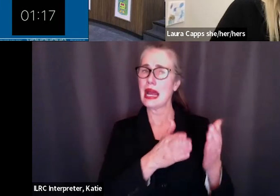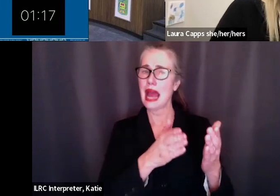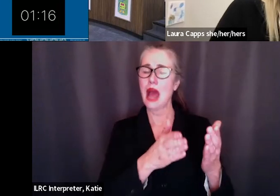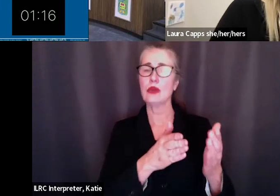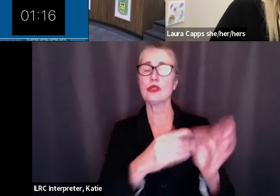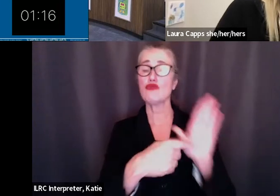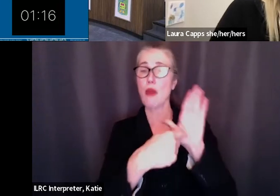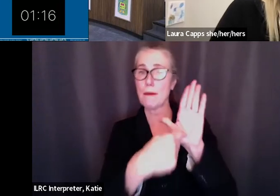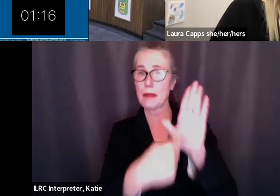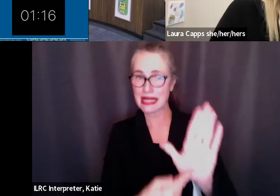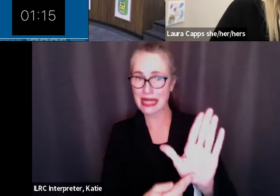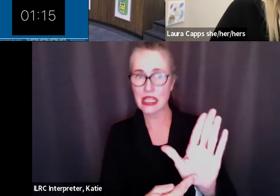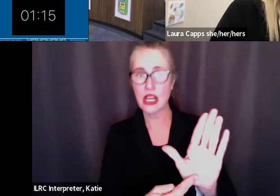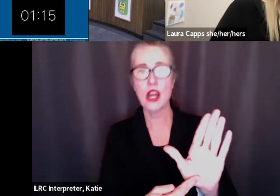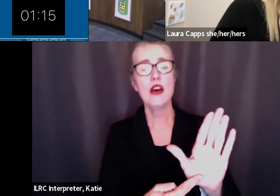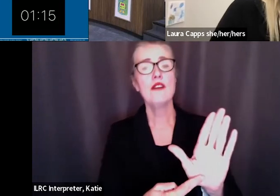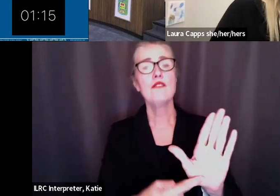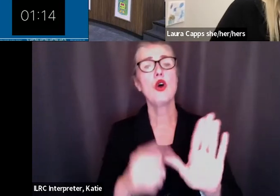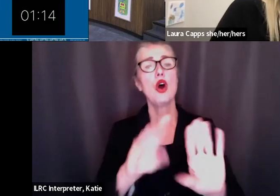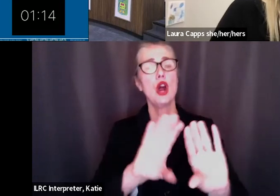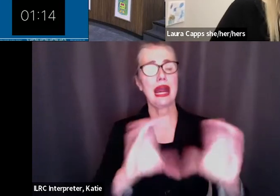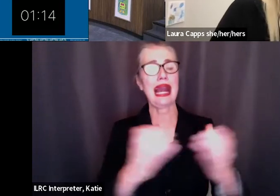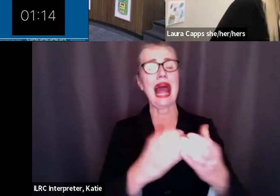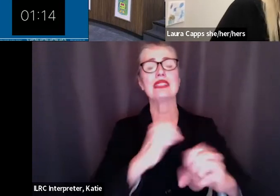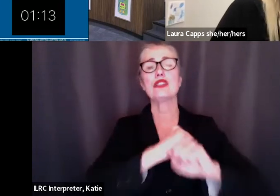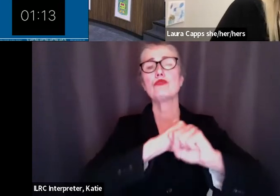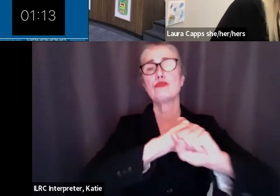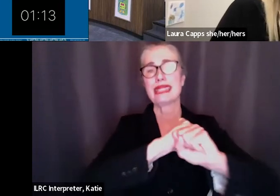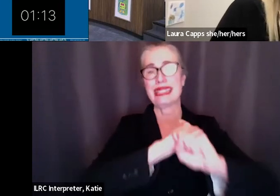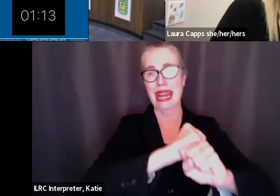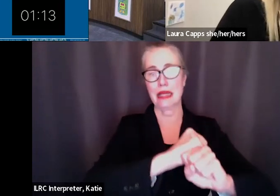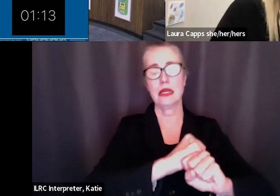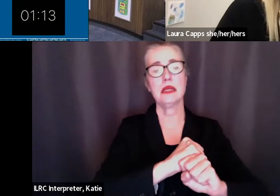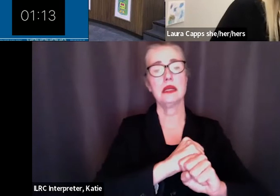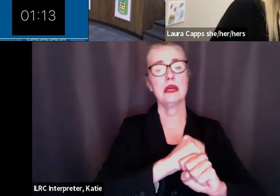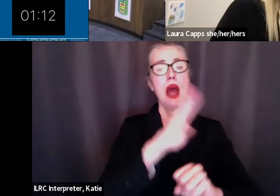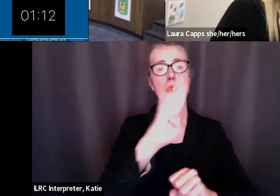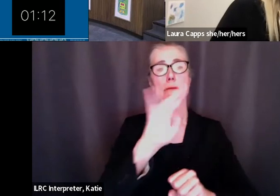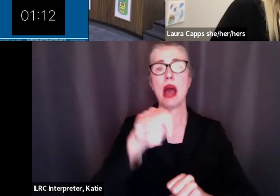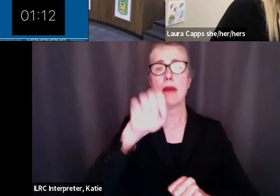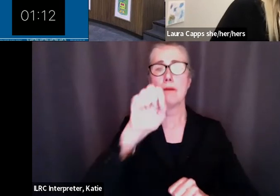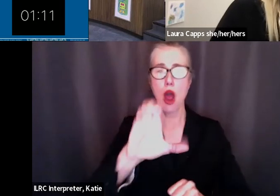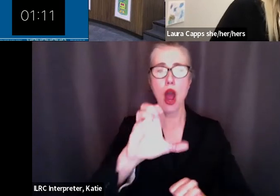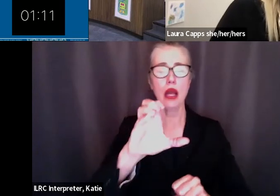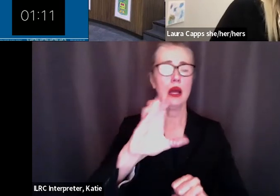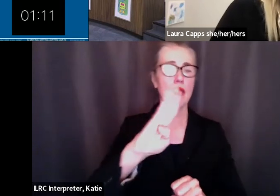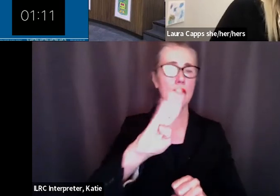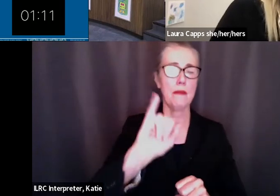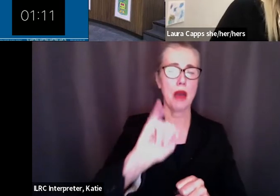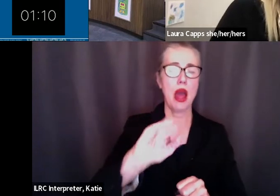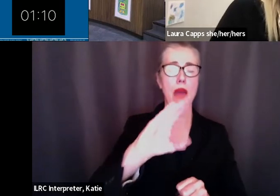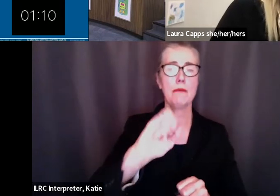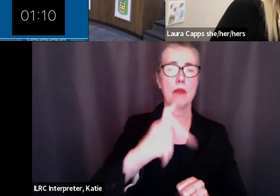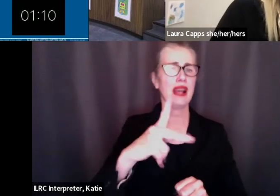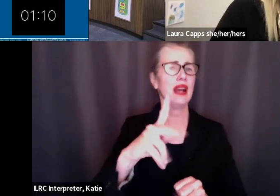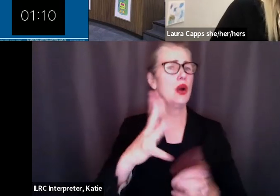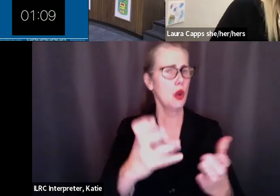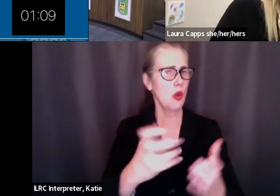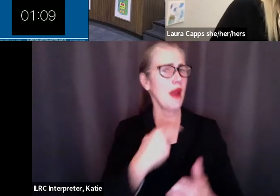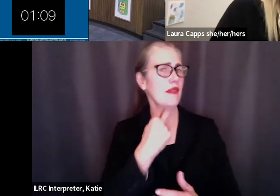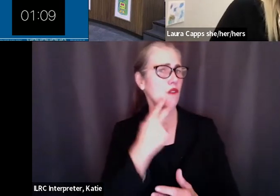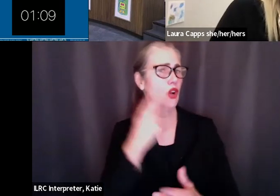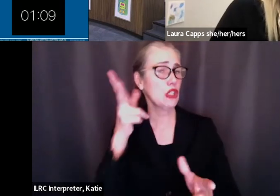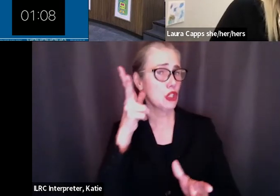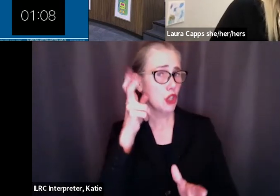representation of protected classes the bypaw community deserves to have their voices heard and not this franchise due to